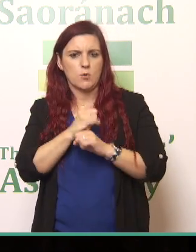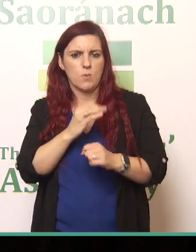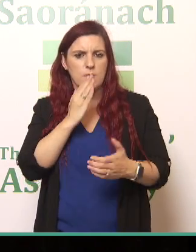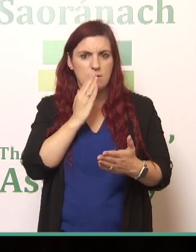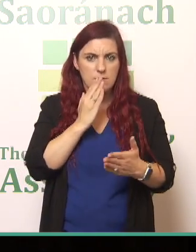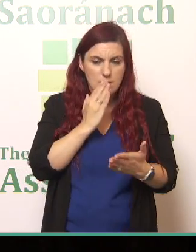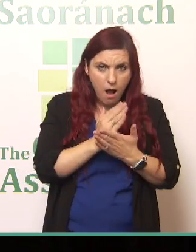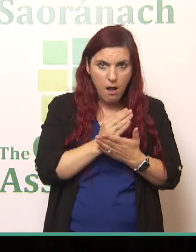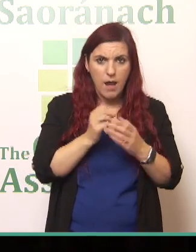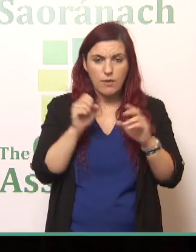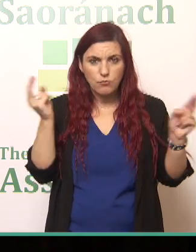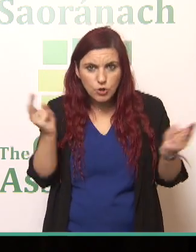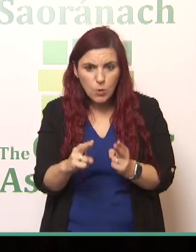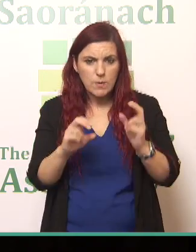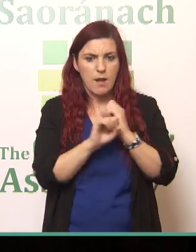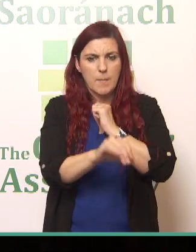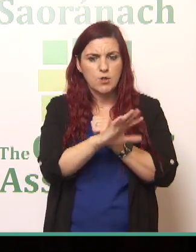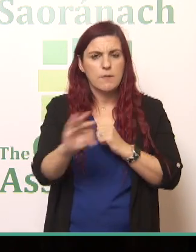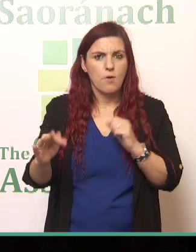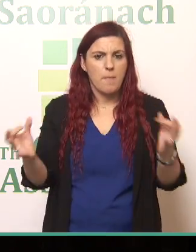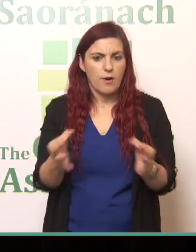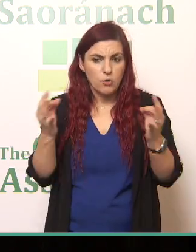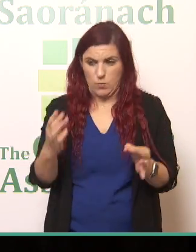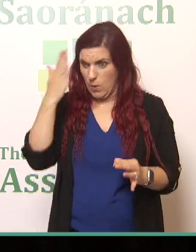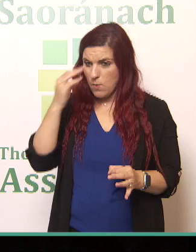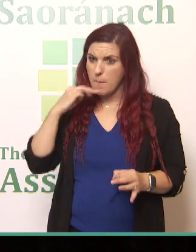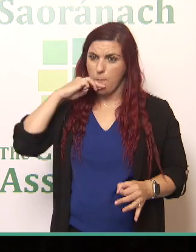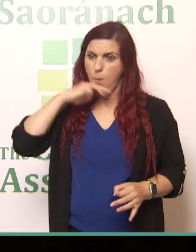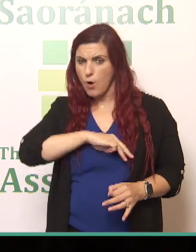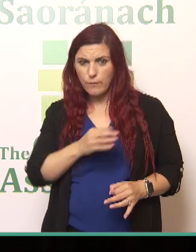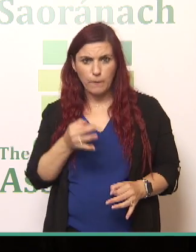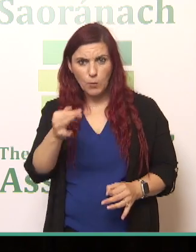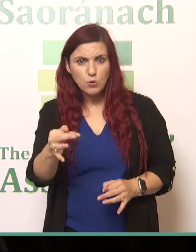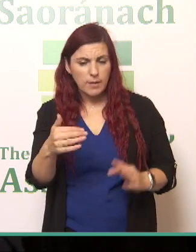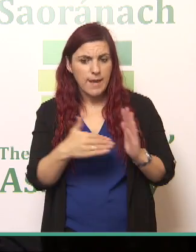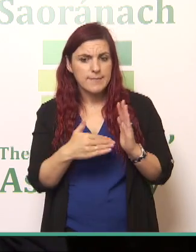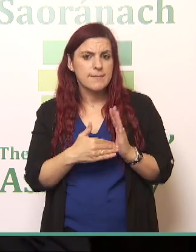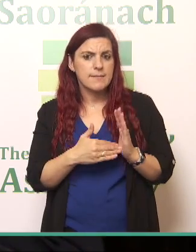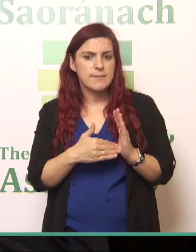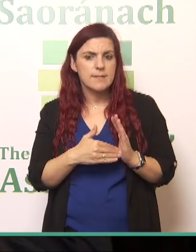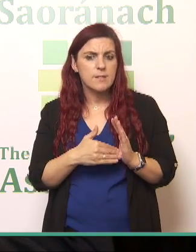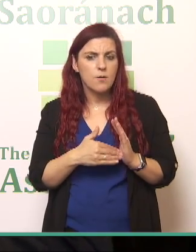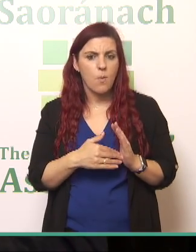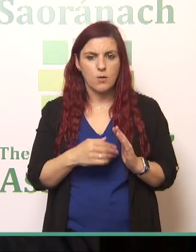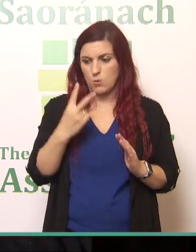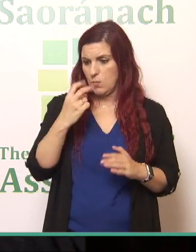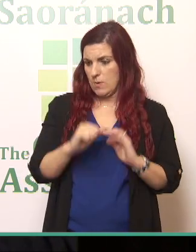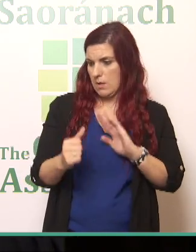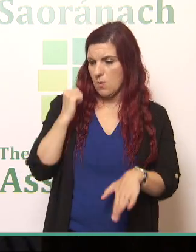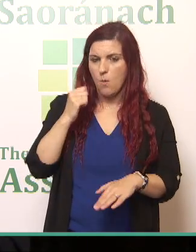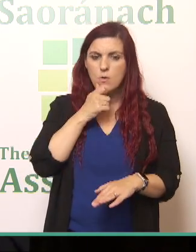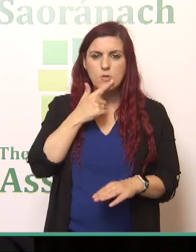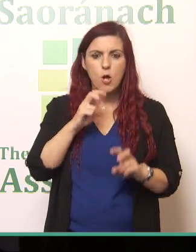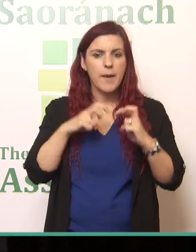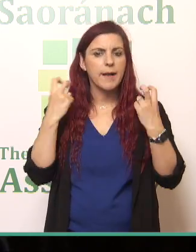emissions from agriculture, which is absolutely critical for the future of the next generation. I gave the day before in Dublin Castle,